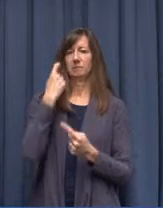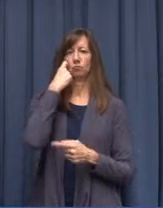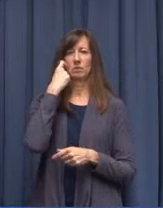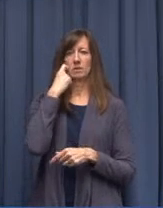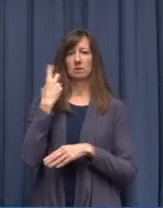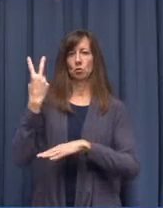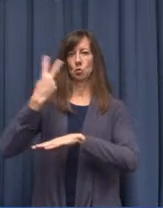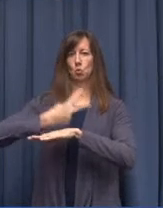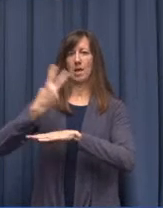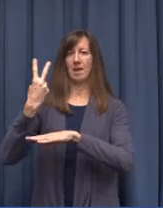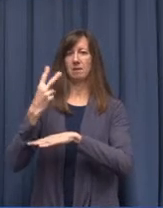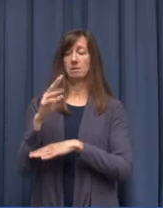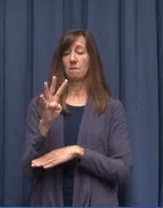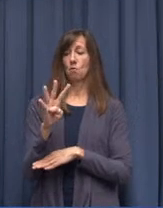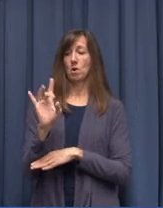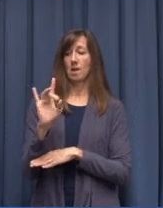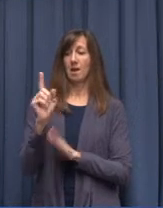had